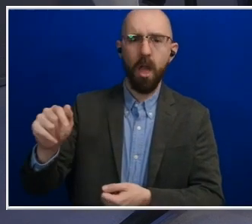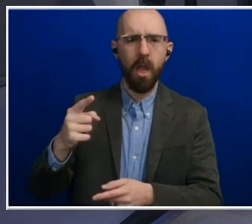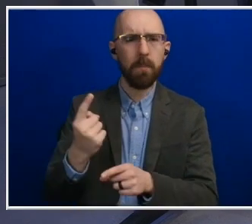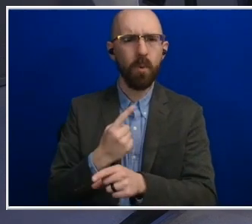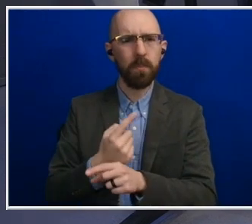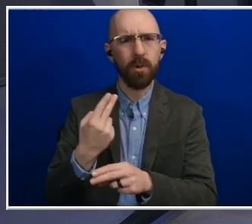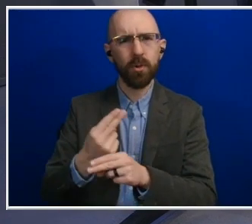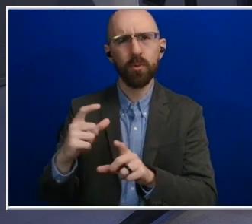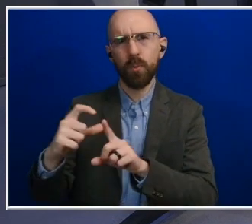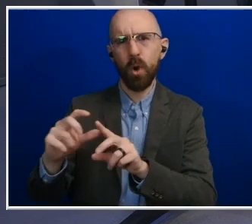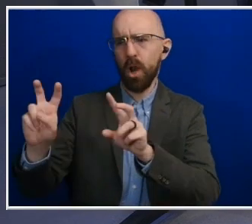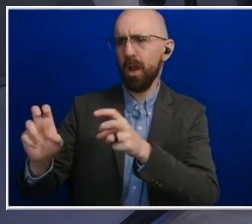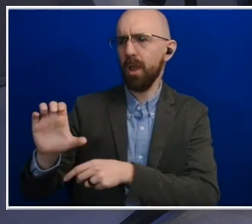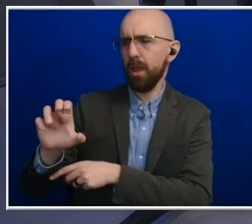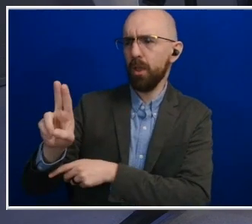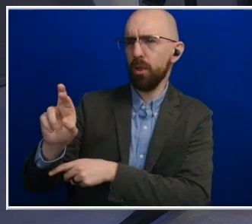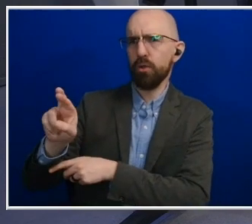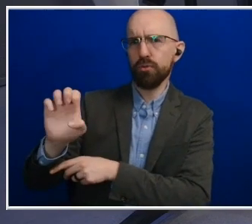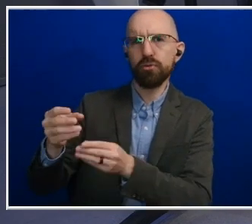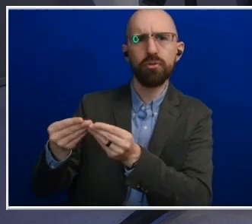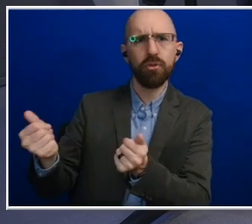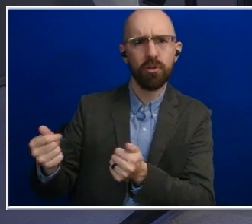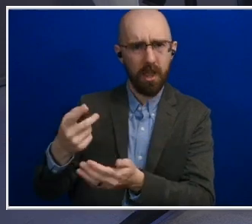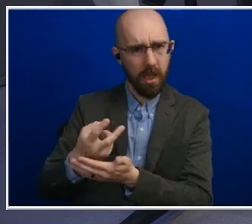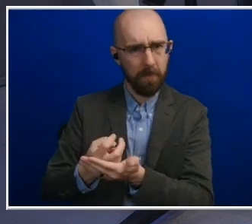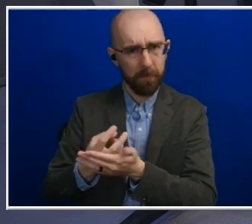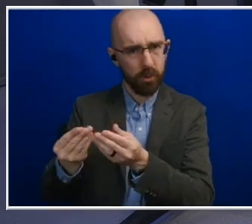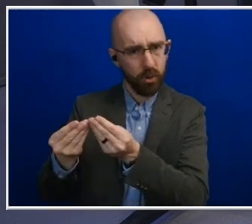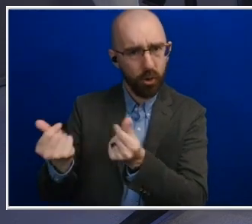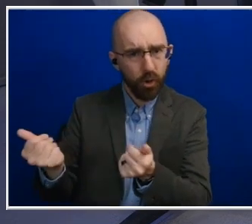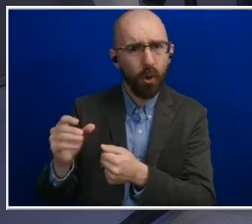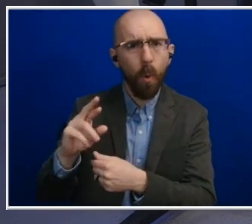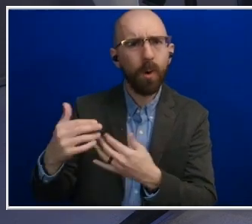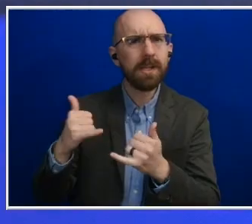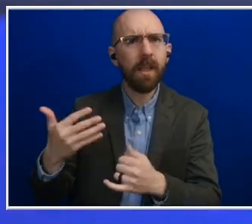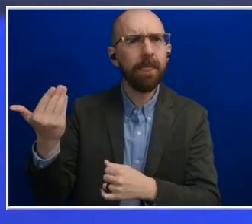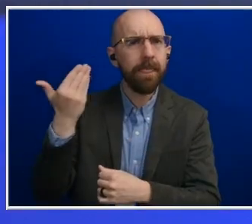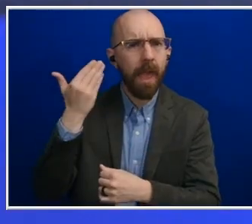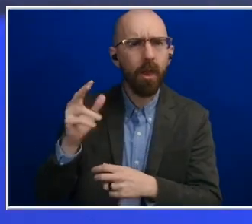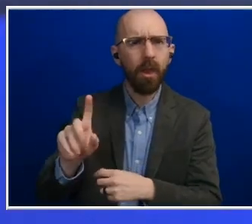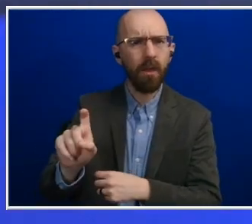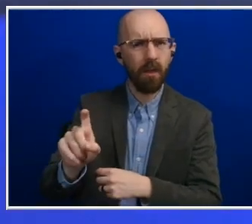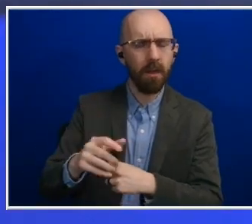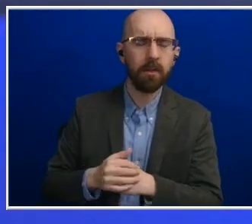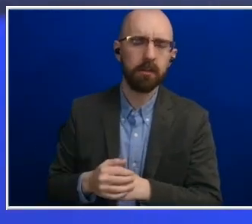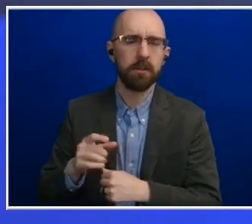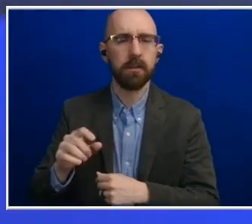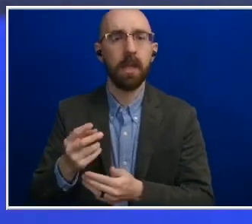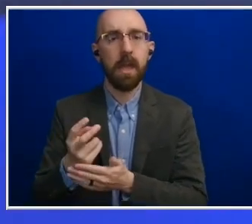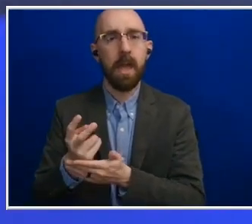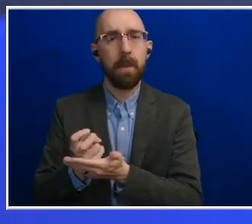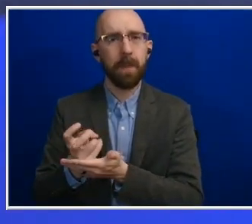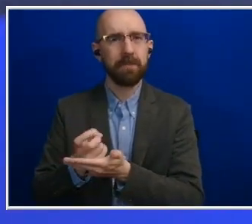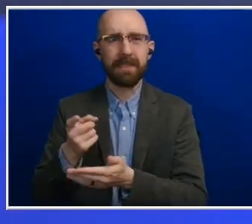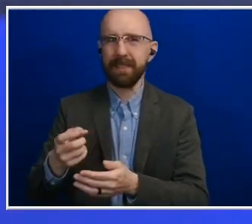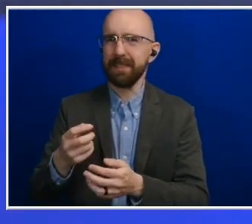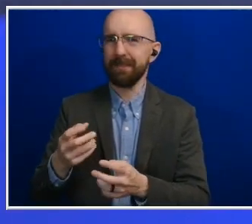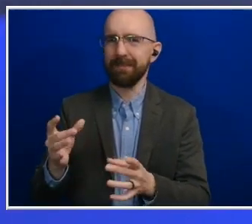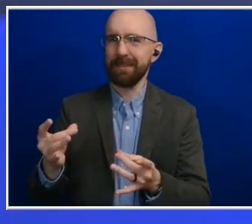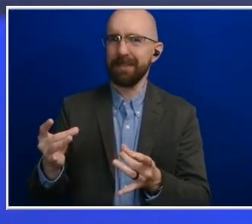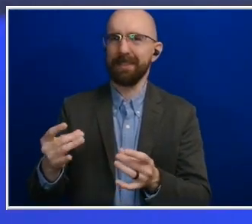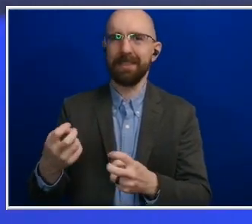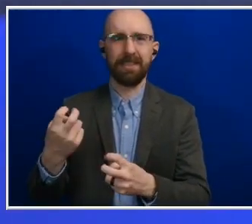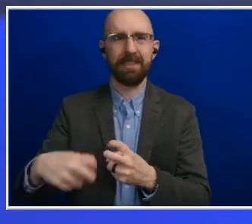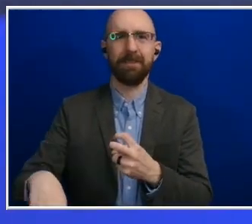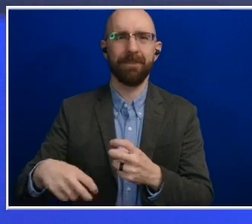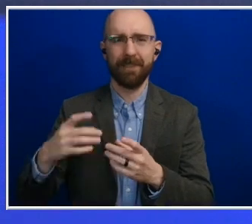Is her epilepsy cured, or is it still there? So epilepsy is a tricky disease, and I've been doing this now